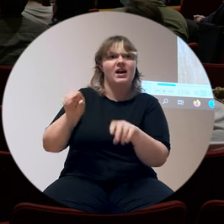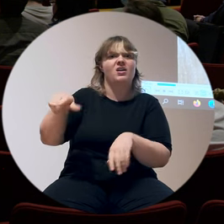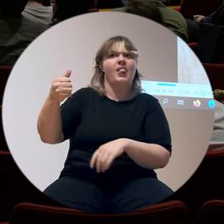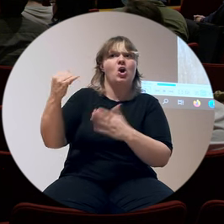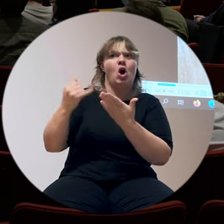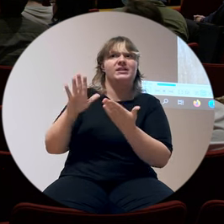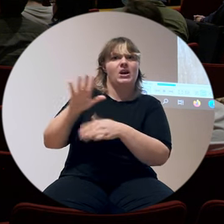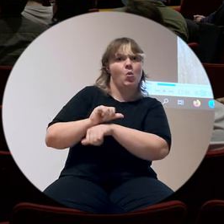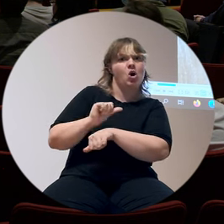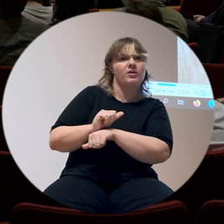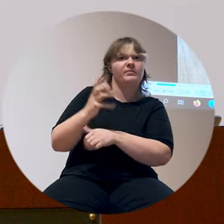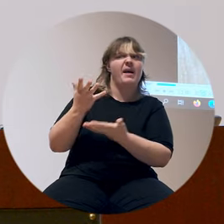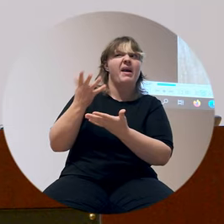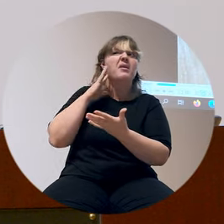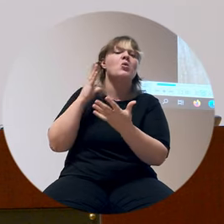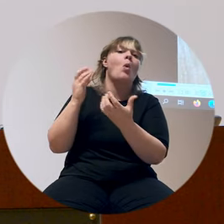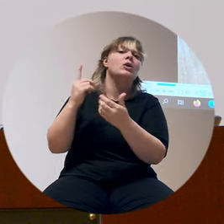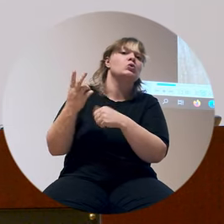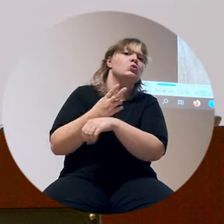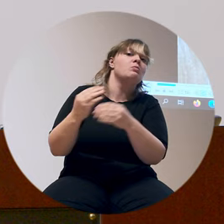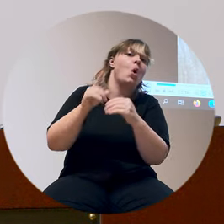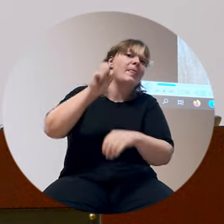artists' work that you might find more willing to choose?